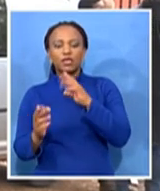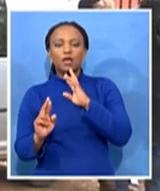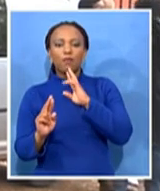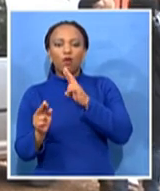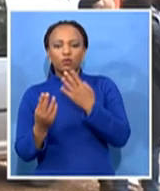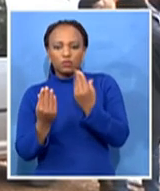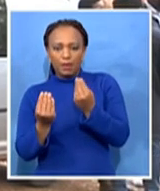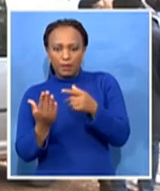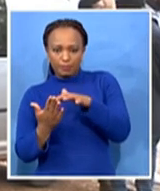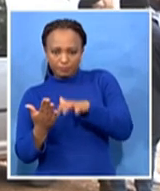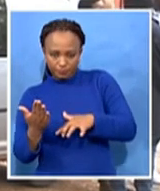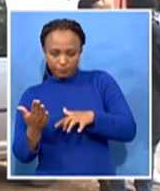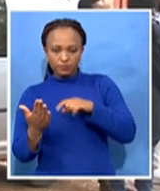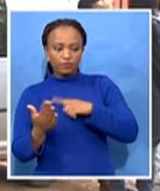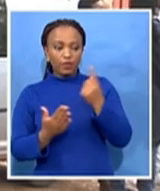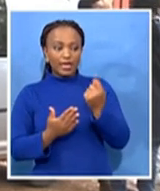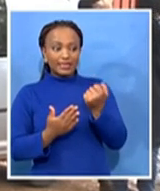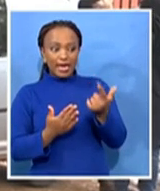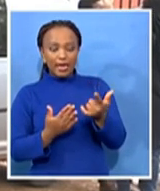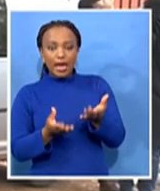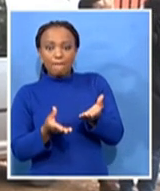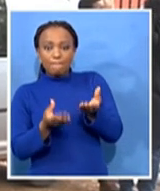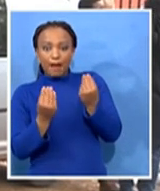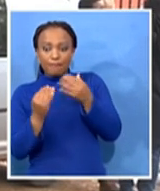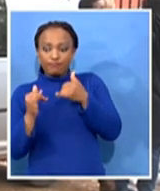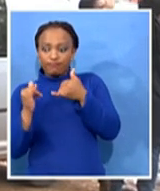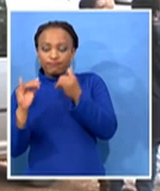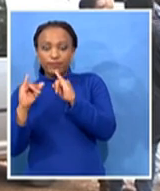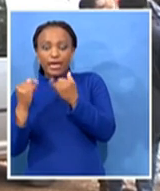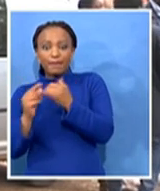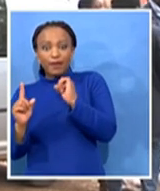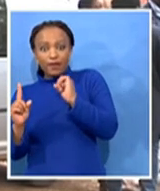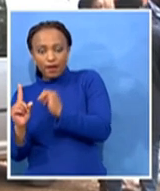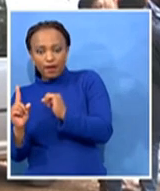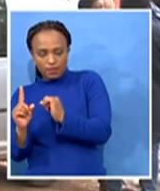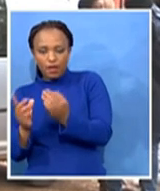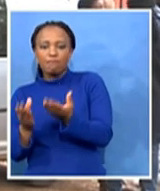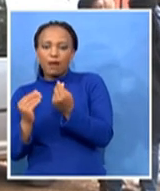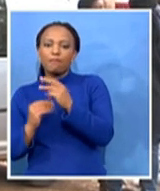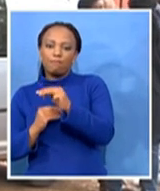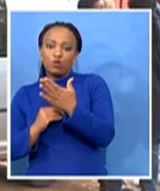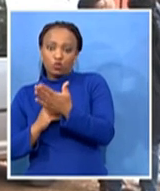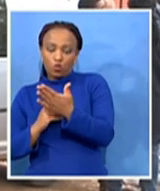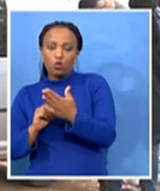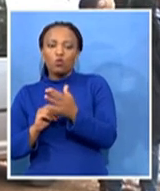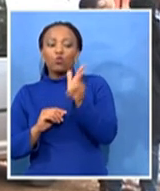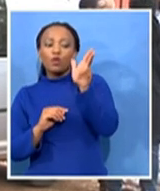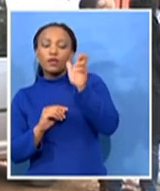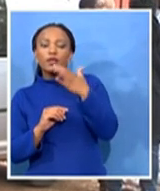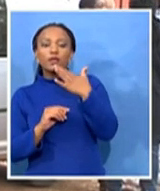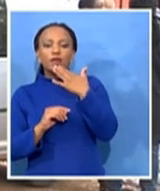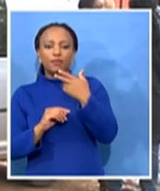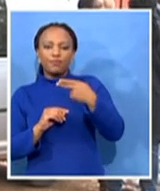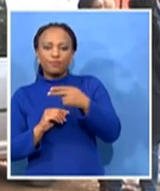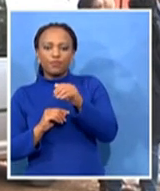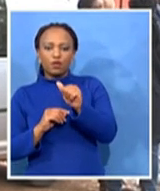awarded, his company was awarded. So we will just have to hear from the Hawks exactly what those numbers equate to. If they've added